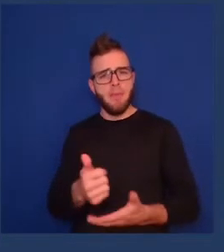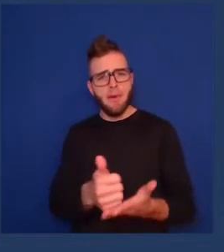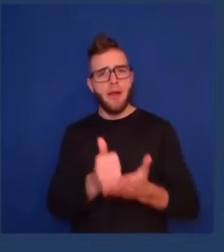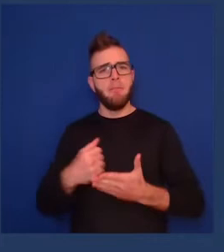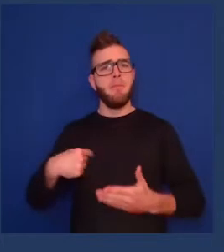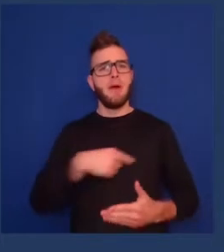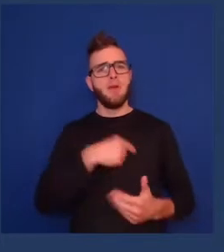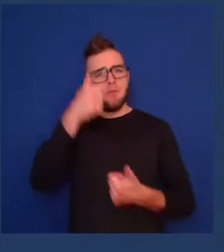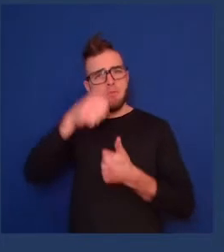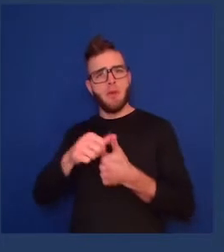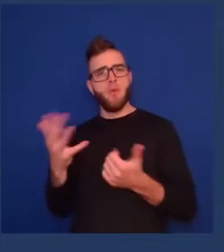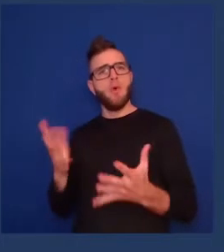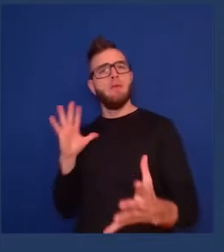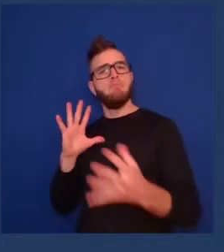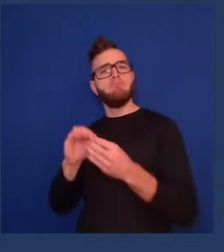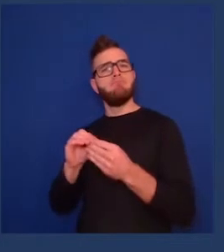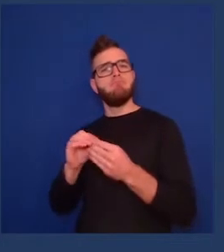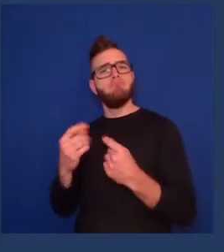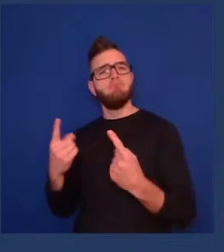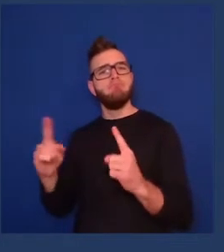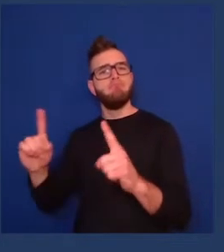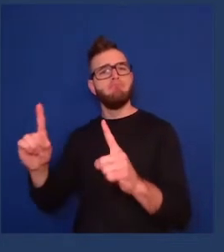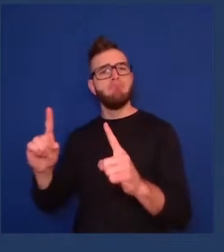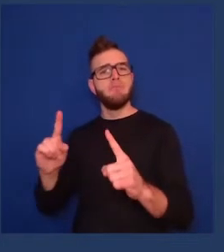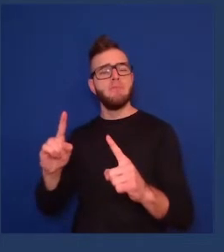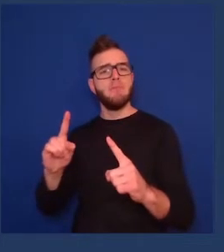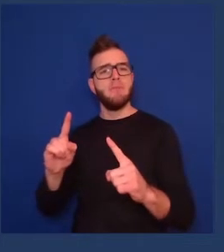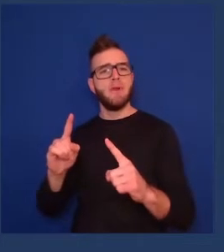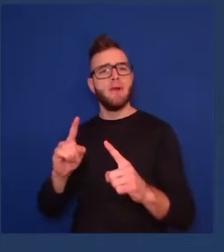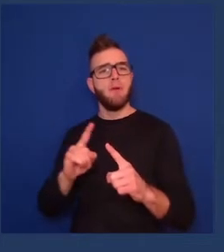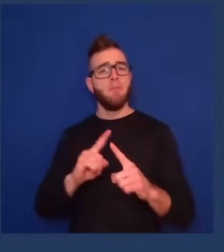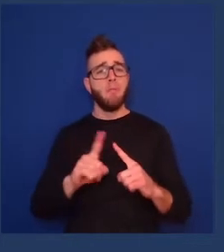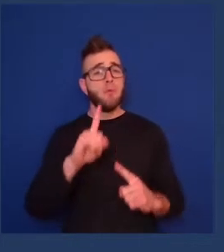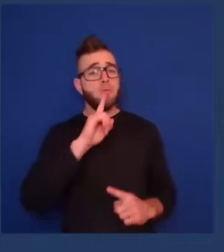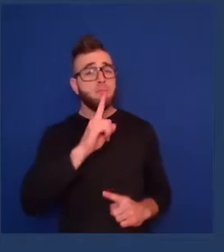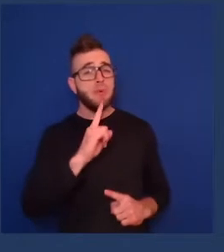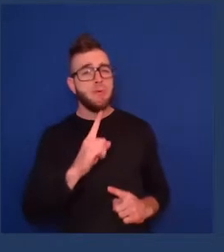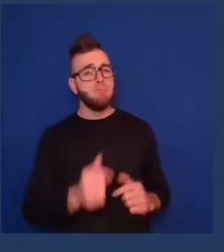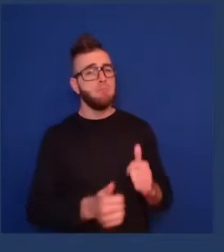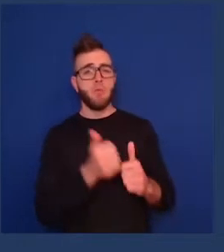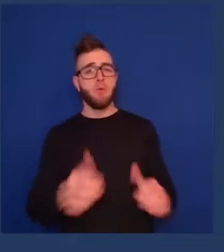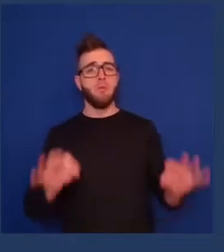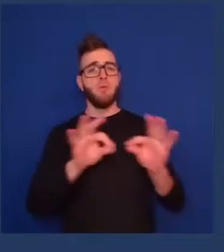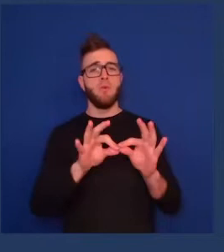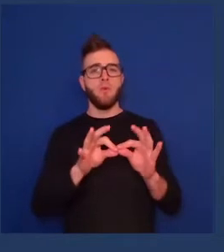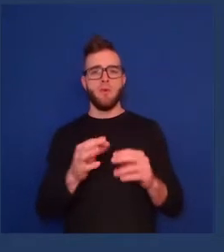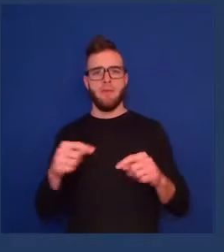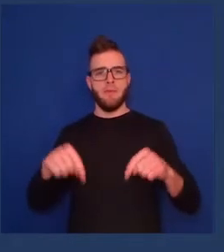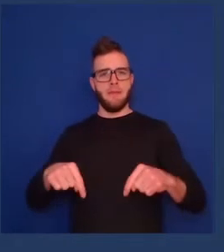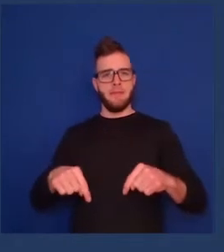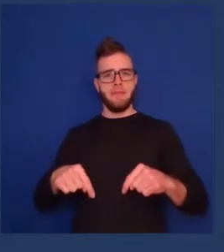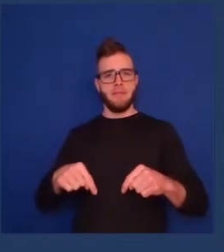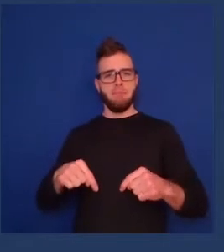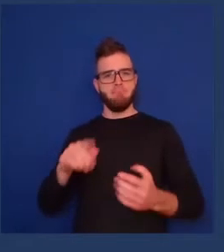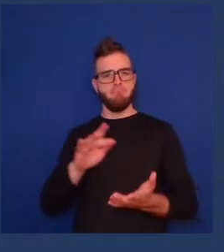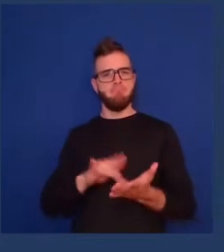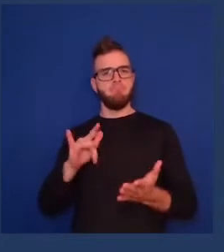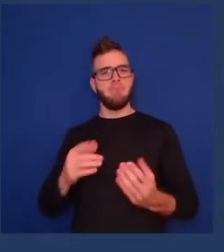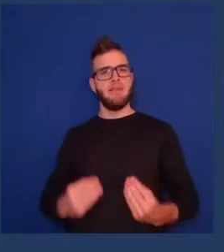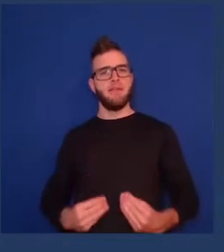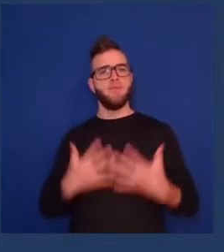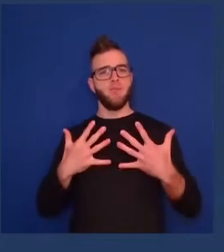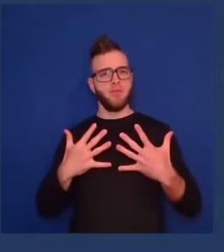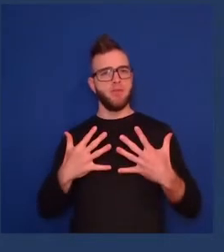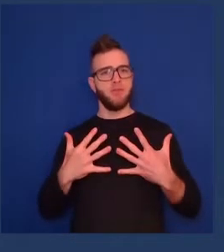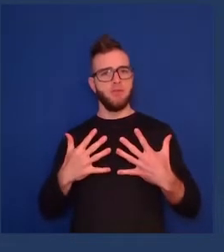to date, but I think more than anything, using this as inspiration to do even more, I think that's what this summit and what